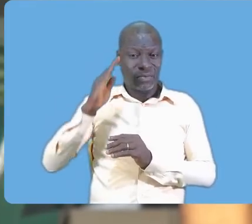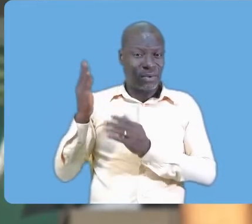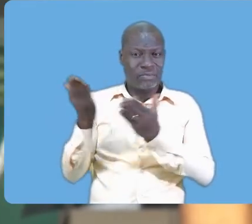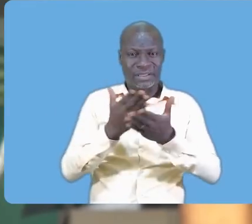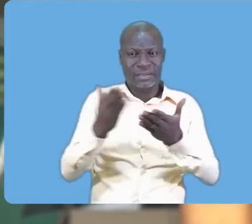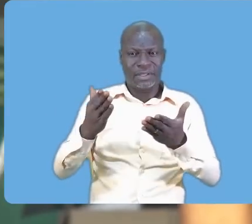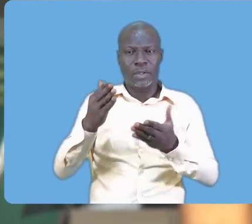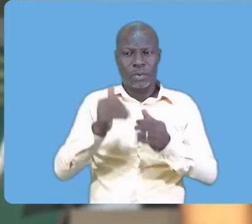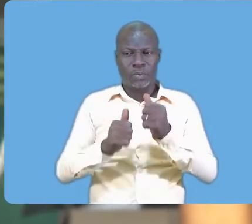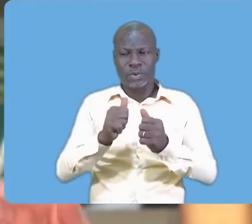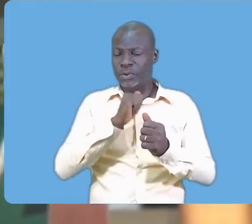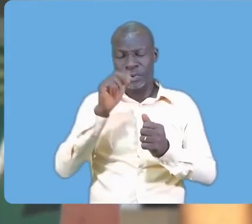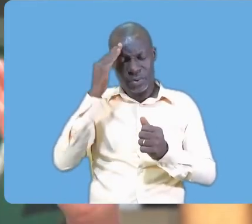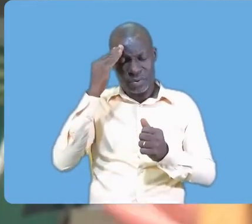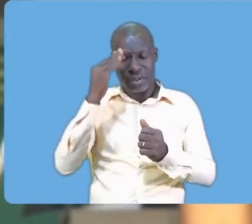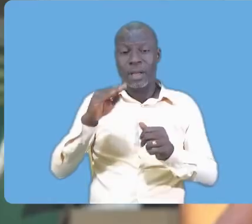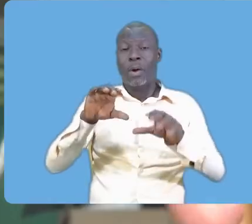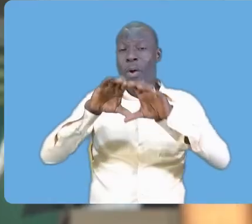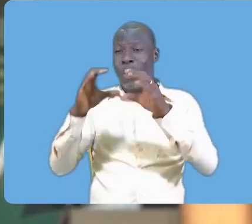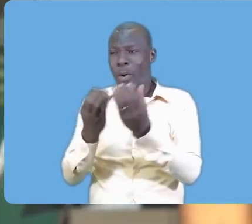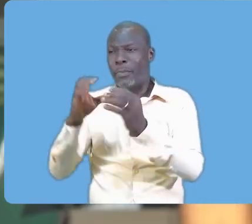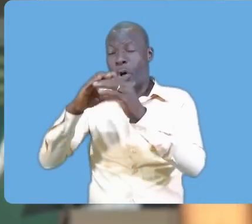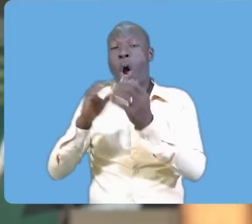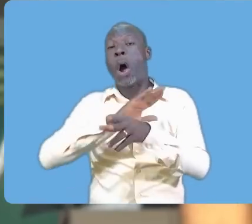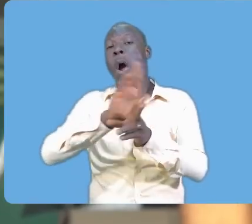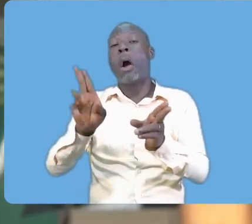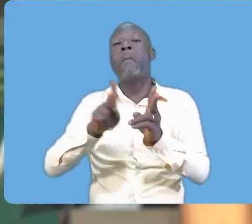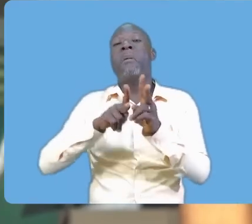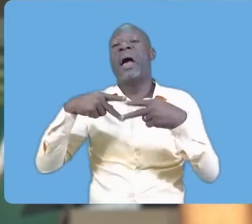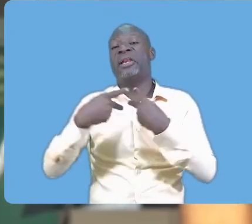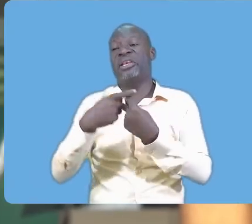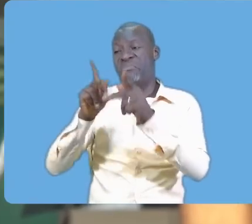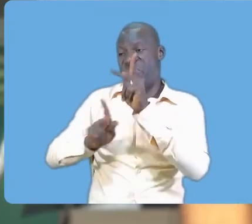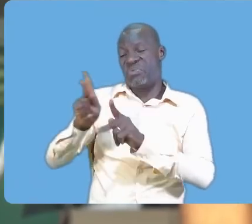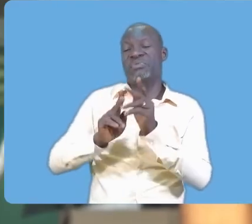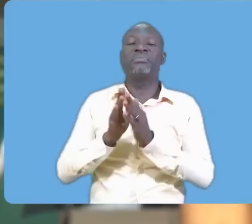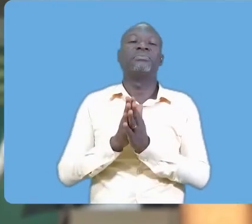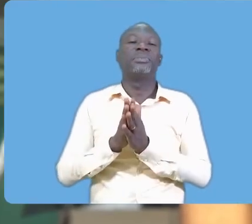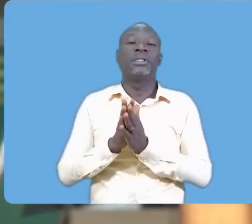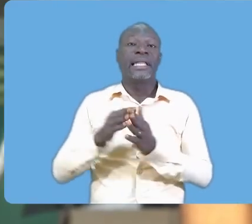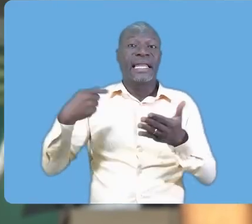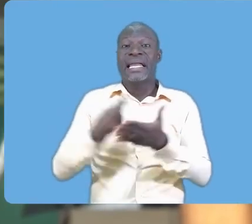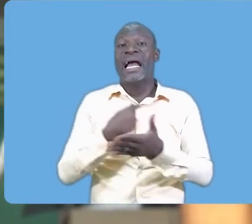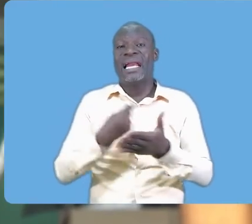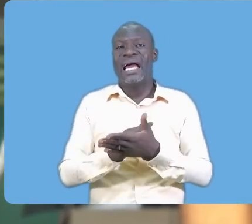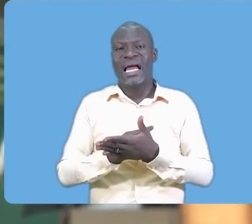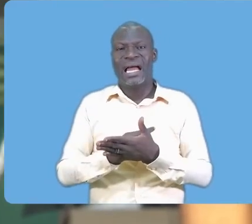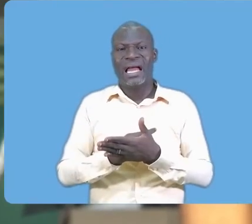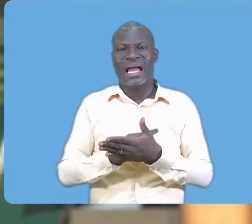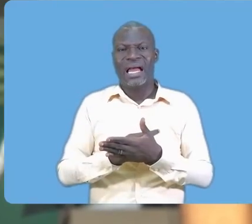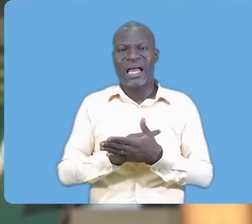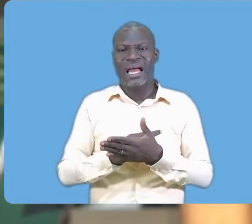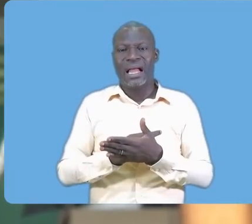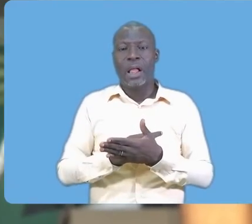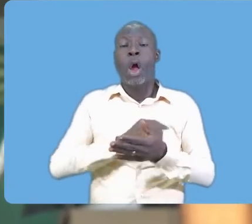ube kombe no companies ni nyina e political party for edia Ghana ha enye open secret